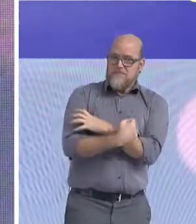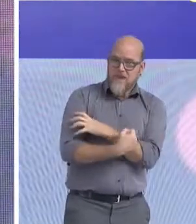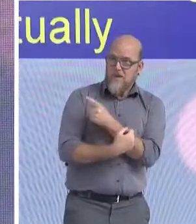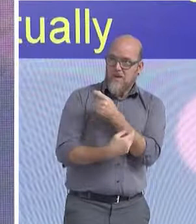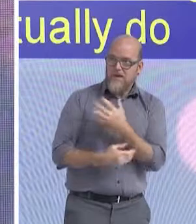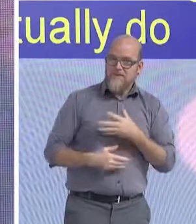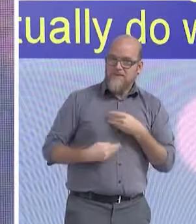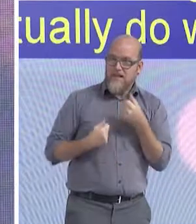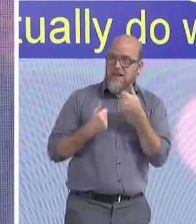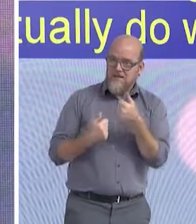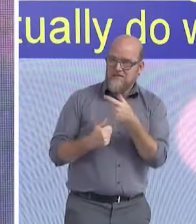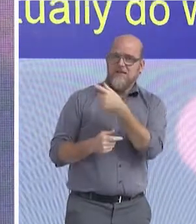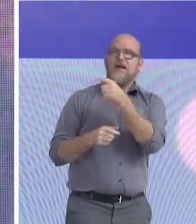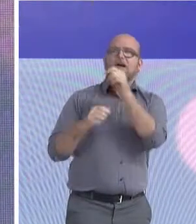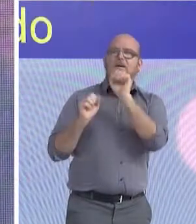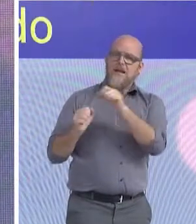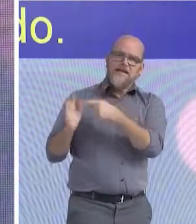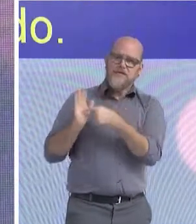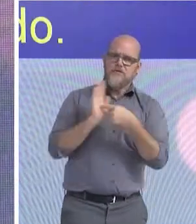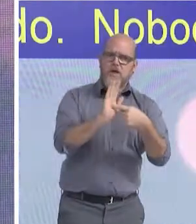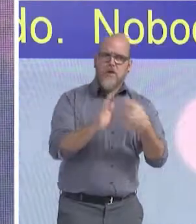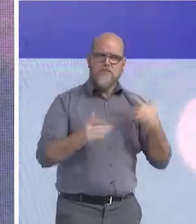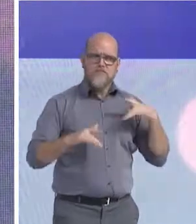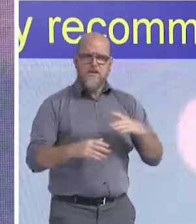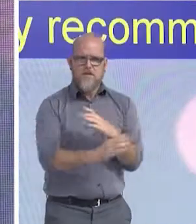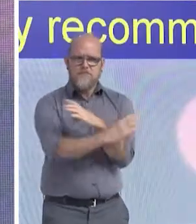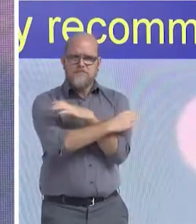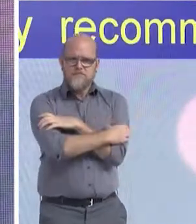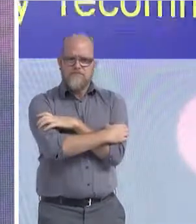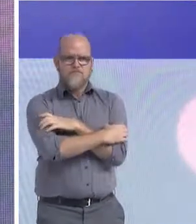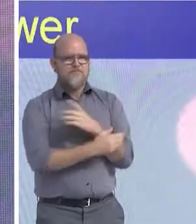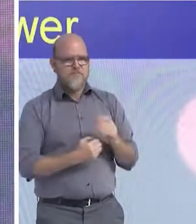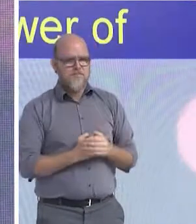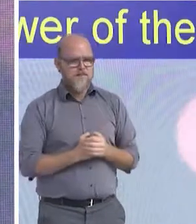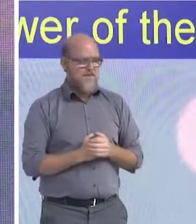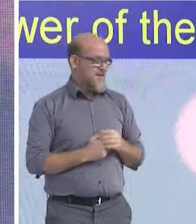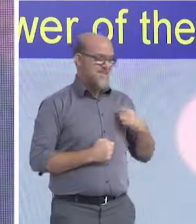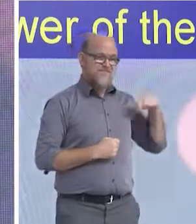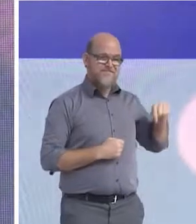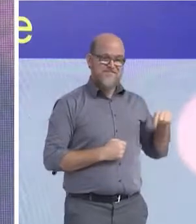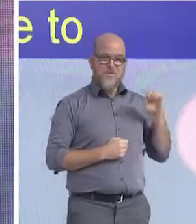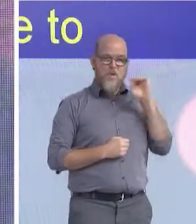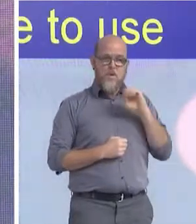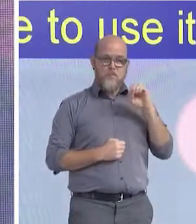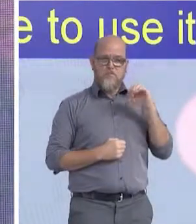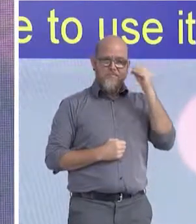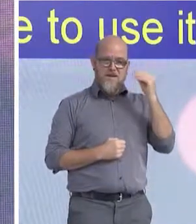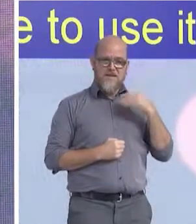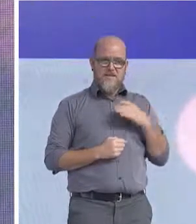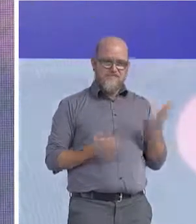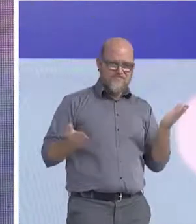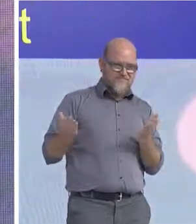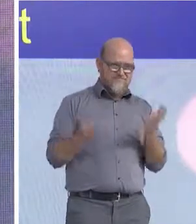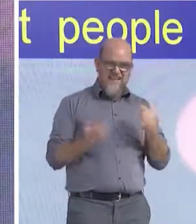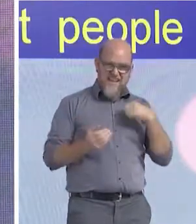them to do. Nobody has to accept my recommendations. So the power of the office is being able to use it in such a way that people are